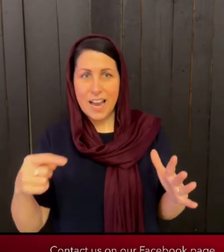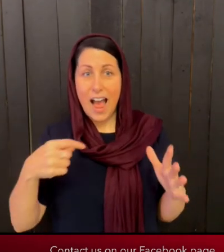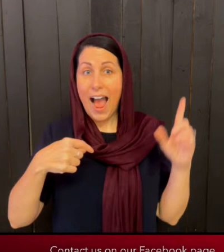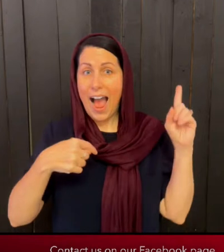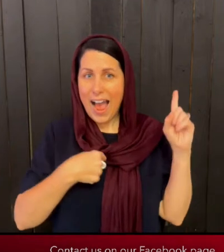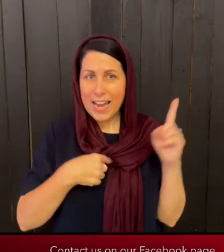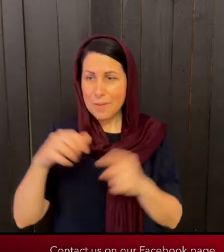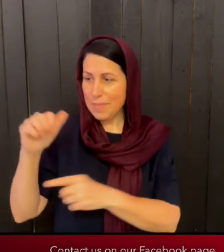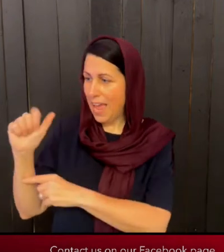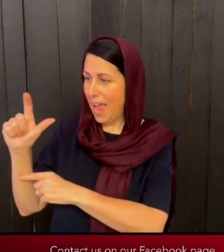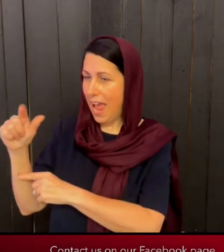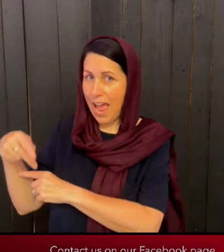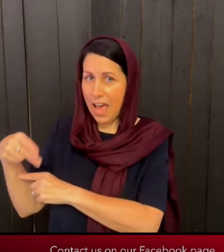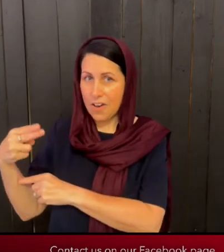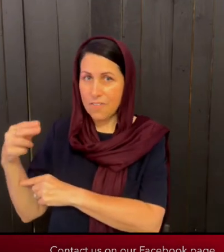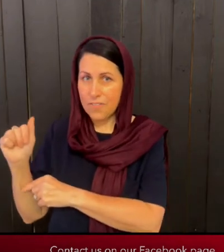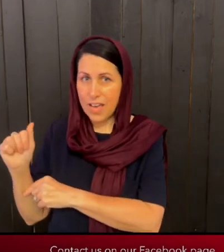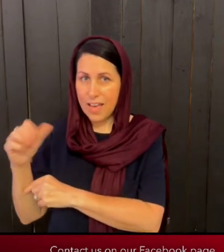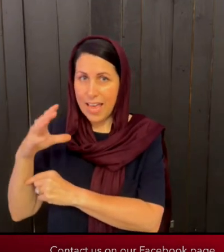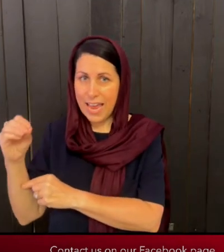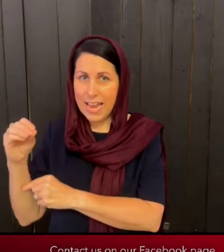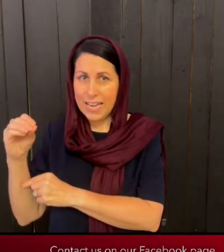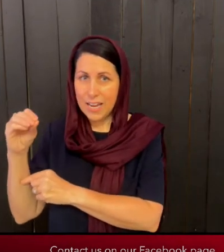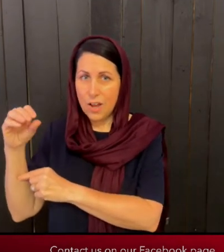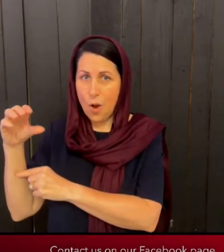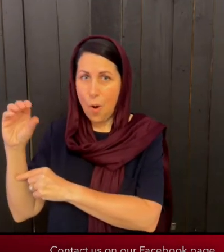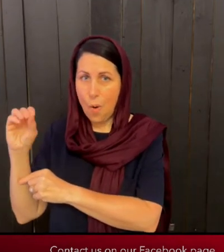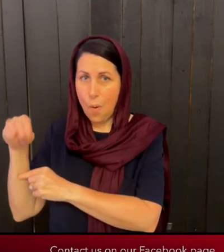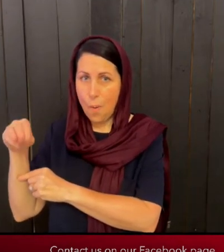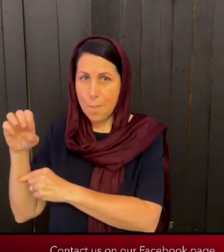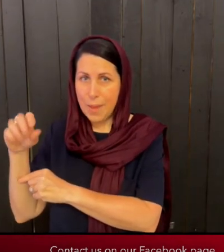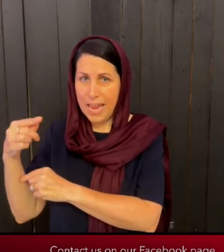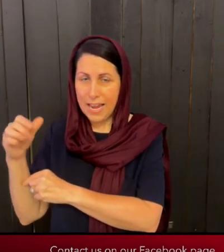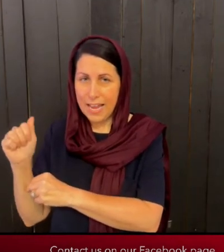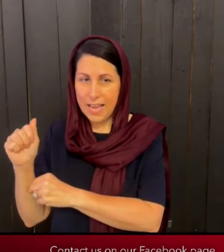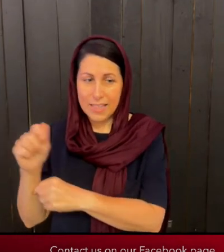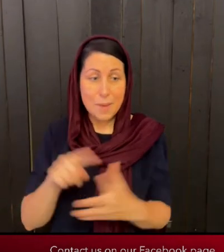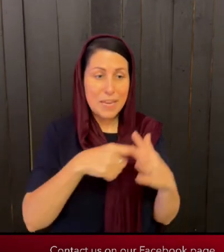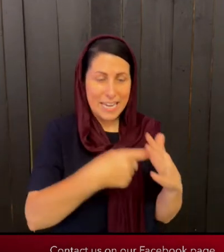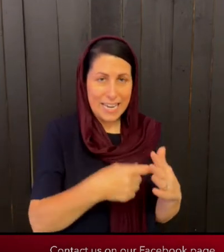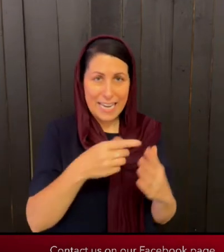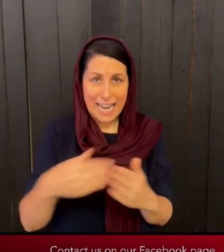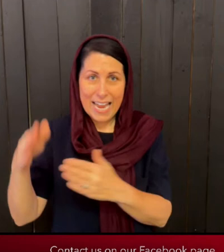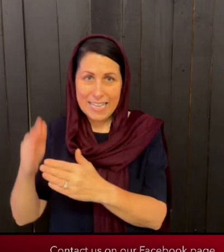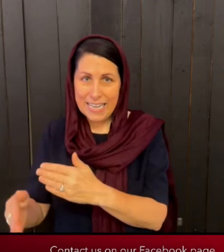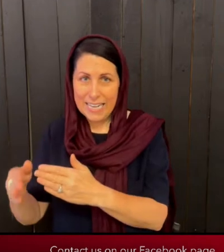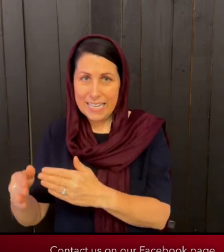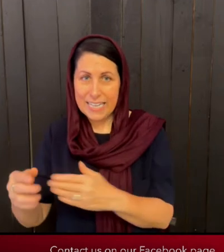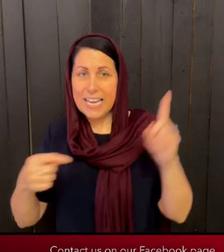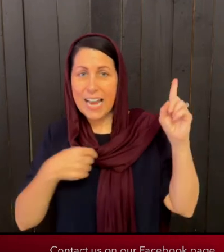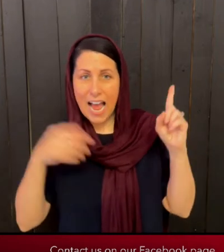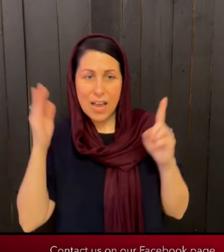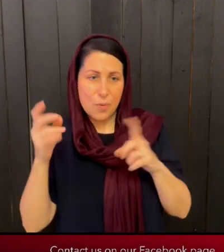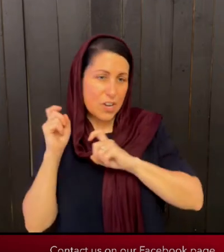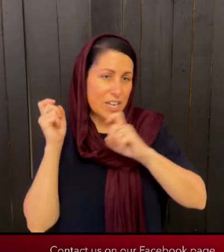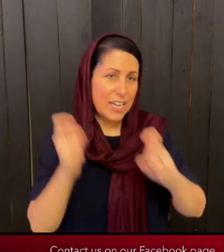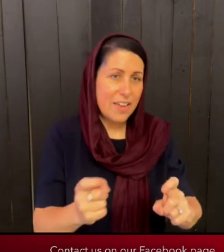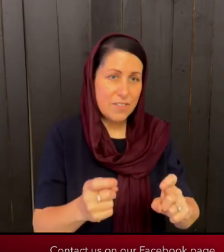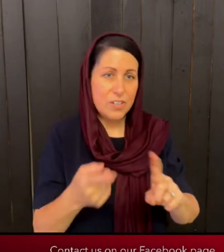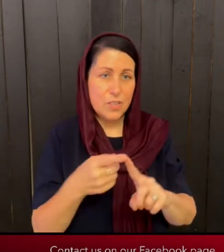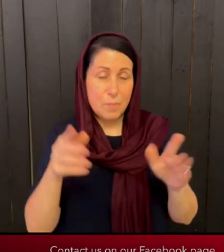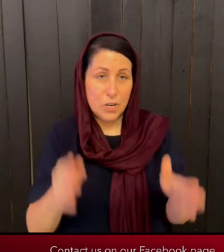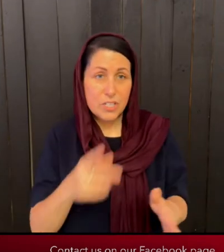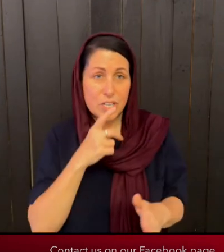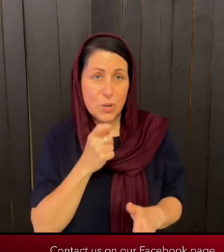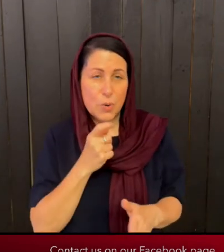Omega, the beginning and the end. I will give to the one who thirsts from the spring of the water of